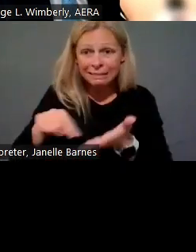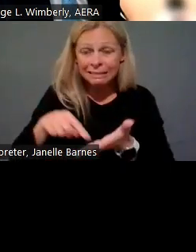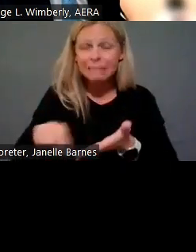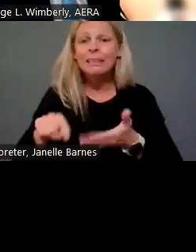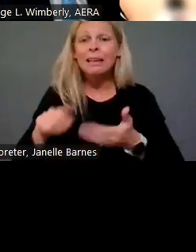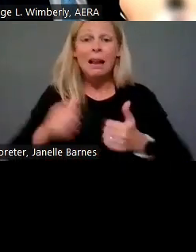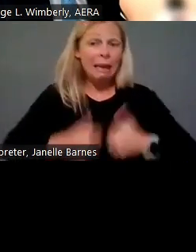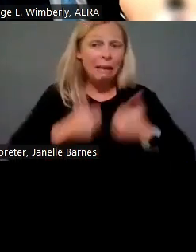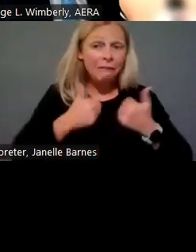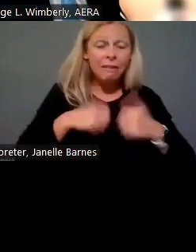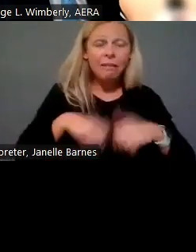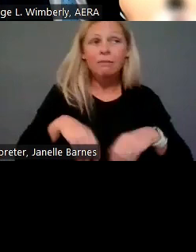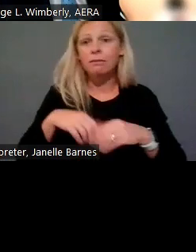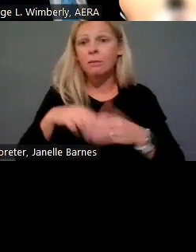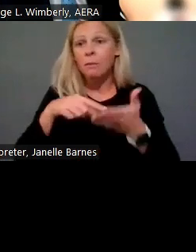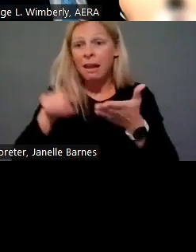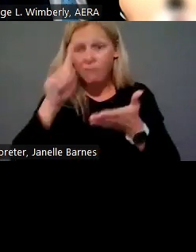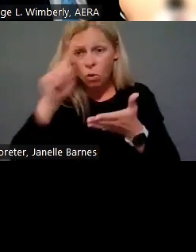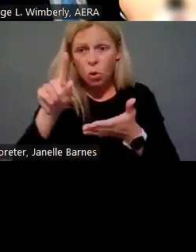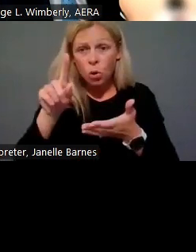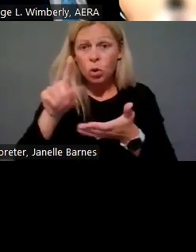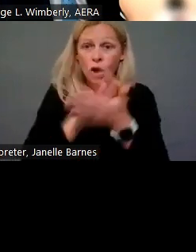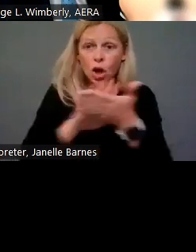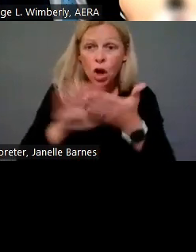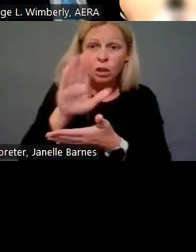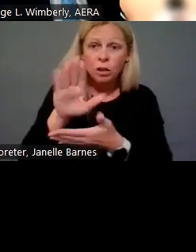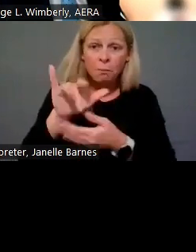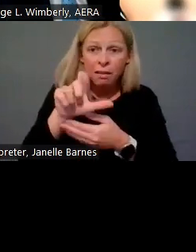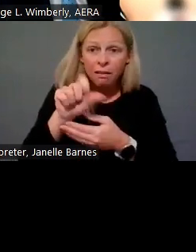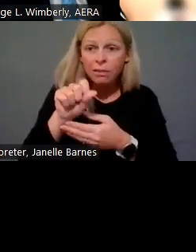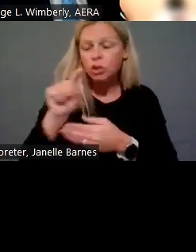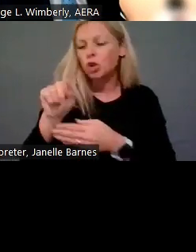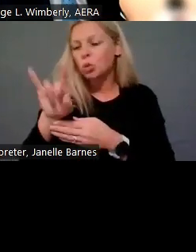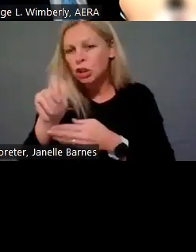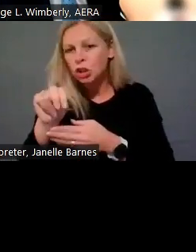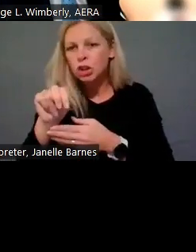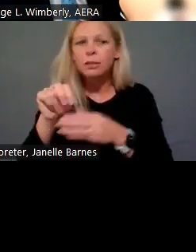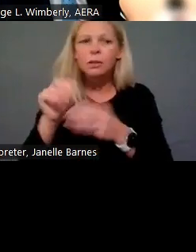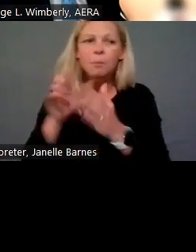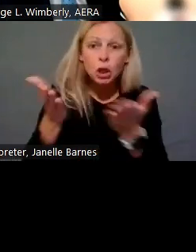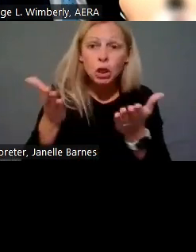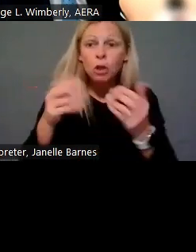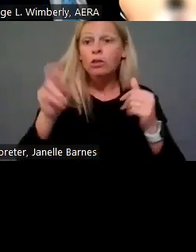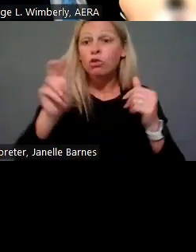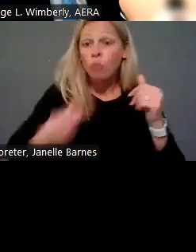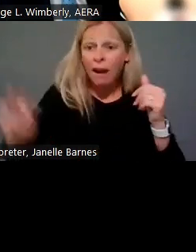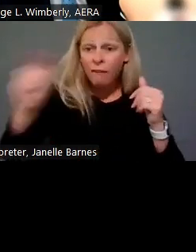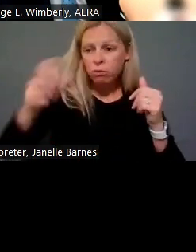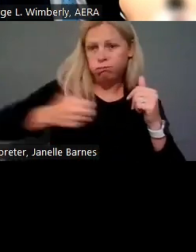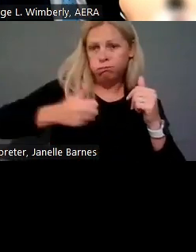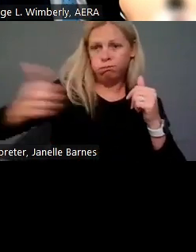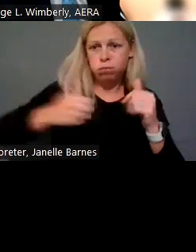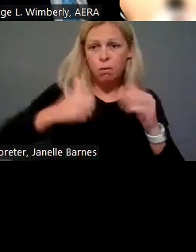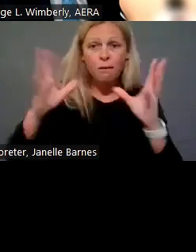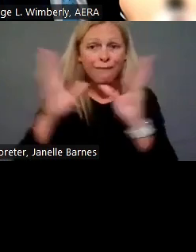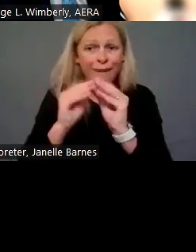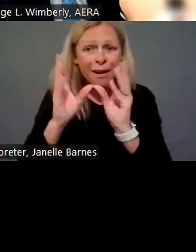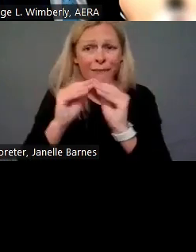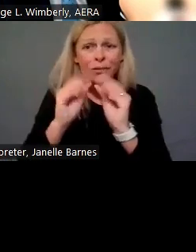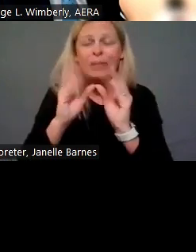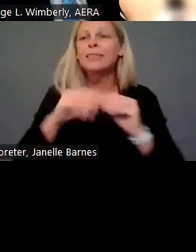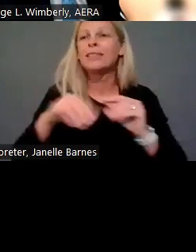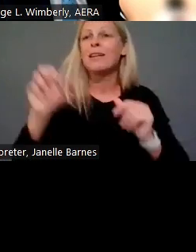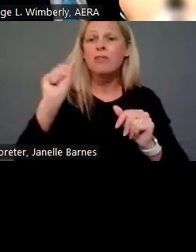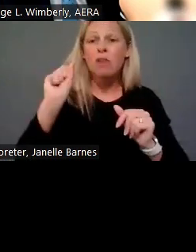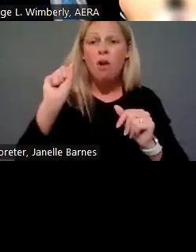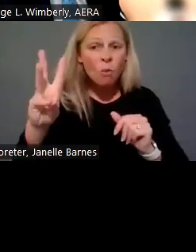This could be for tuition, and other fees, books, travel to conferences, any kind of